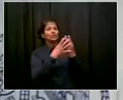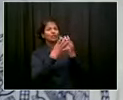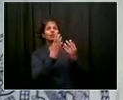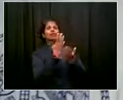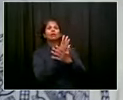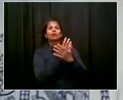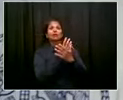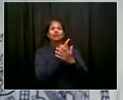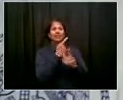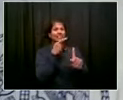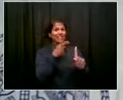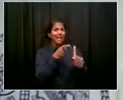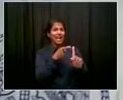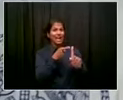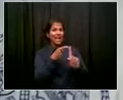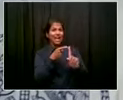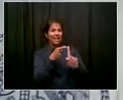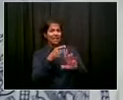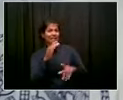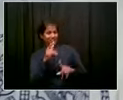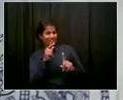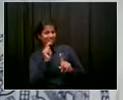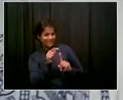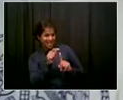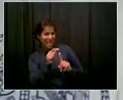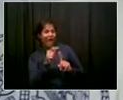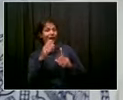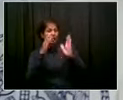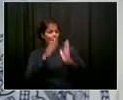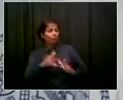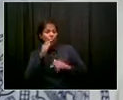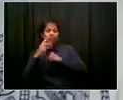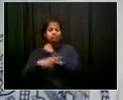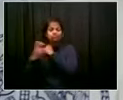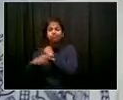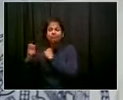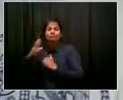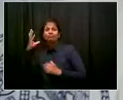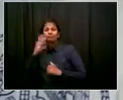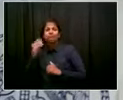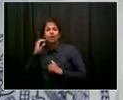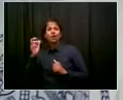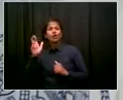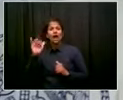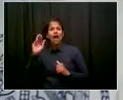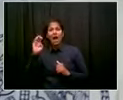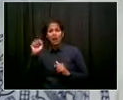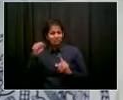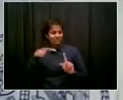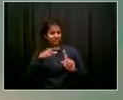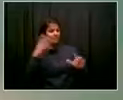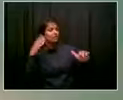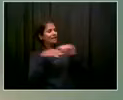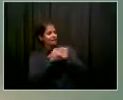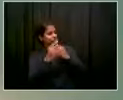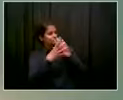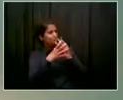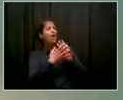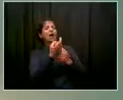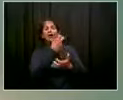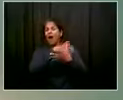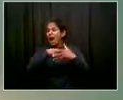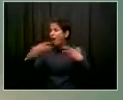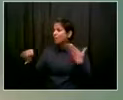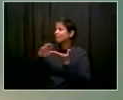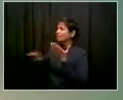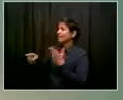yes mr mayor very quick summary we have increased of about 10